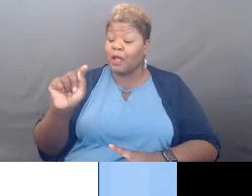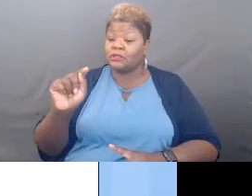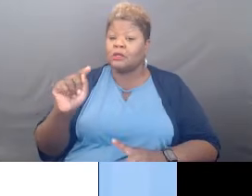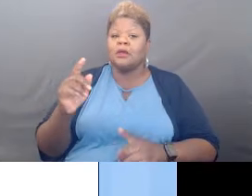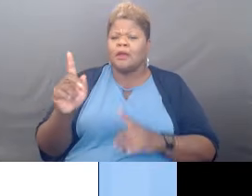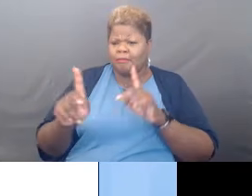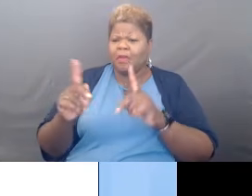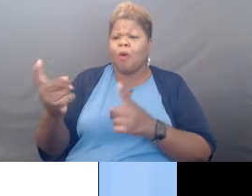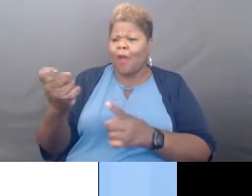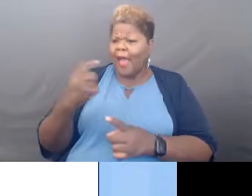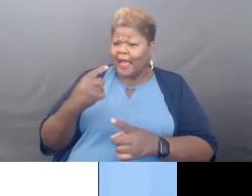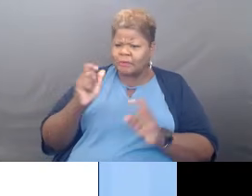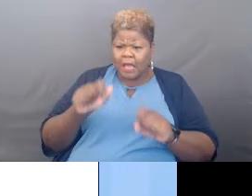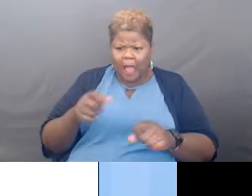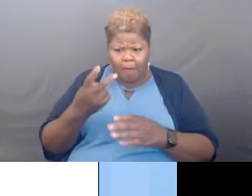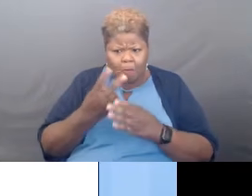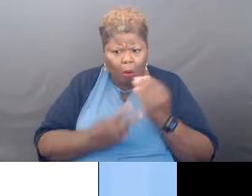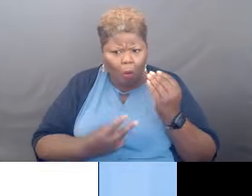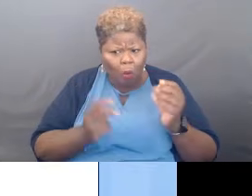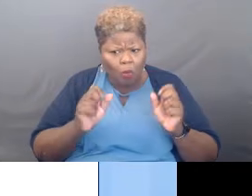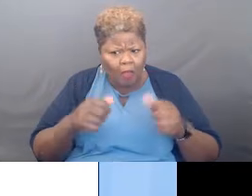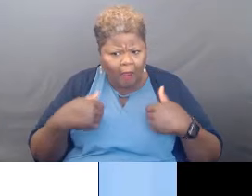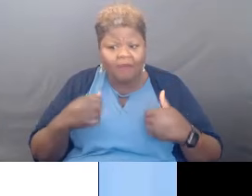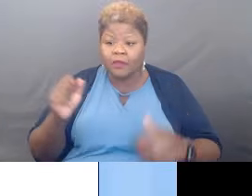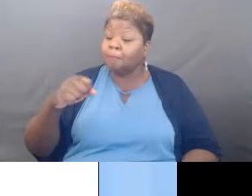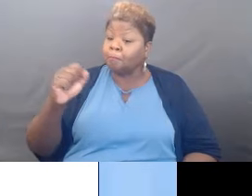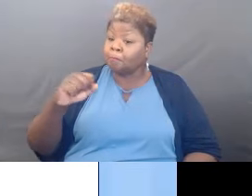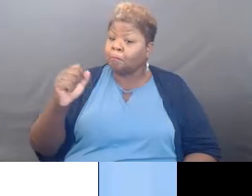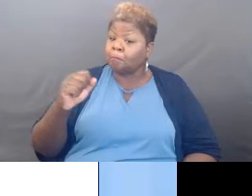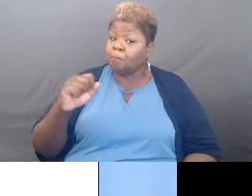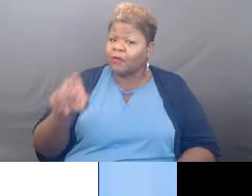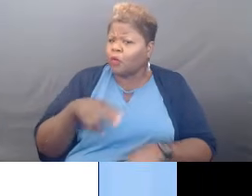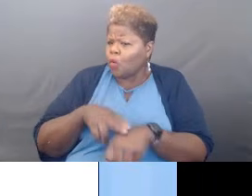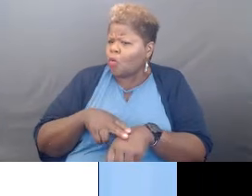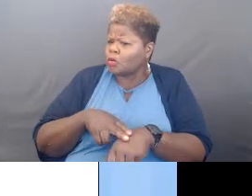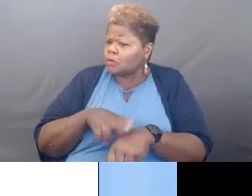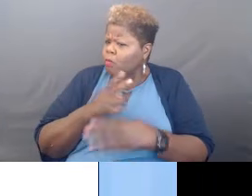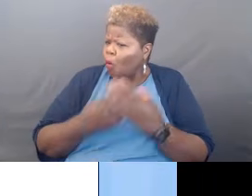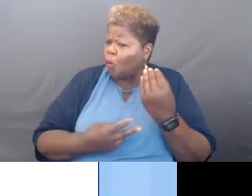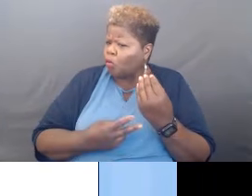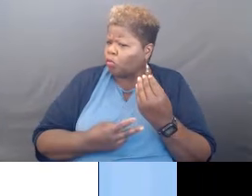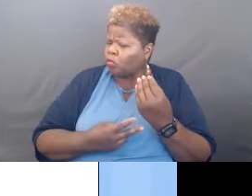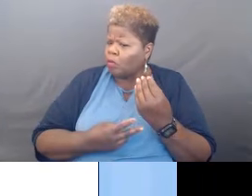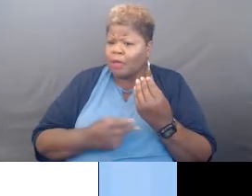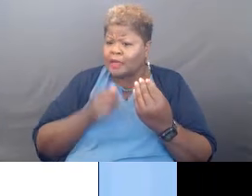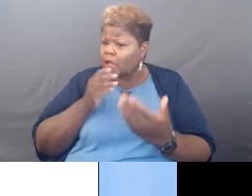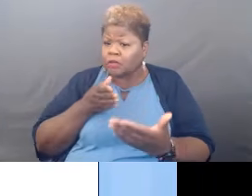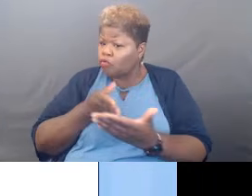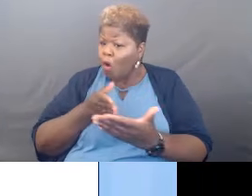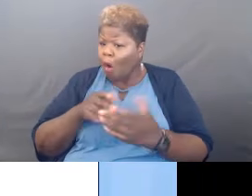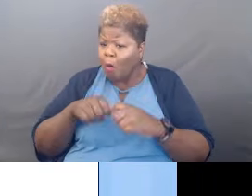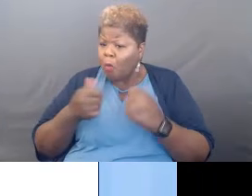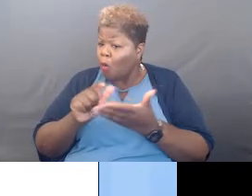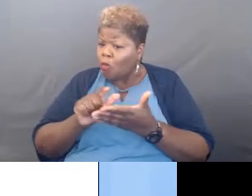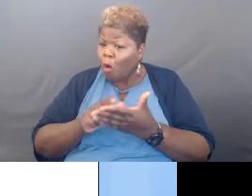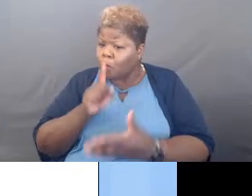that question, can someone have both? Definitely, of course. There's, it's not against the law or anything. It's